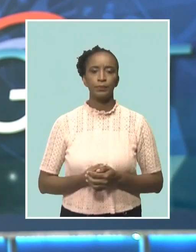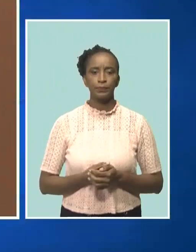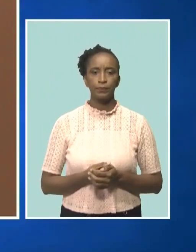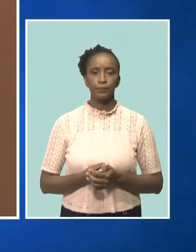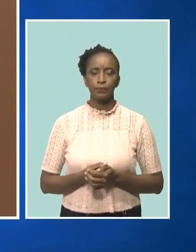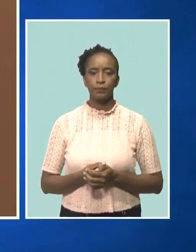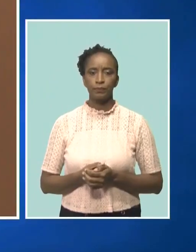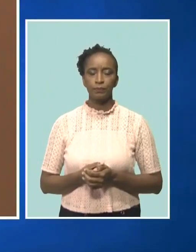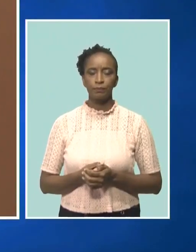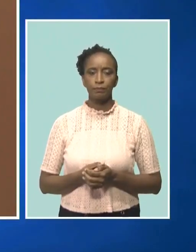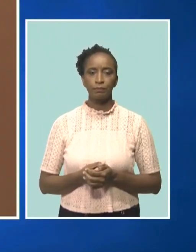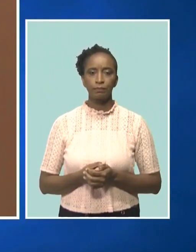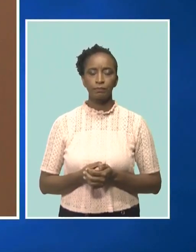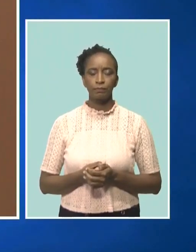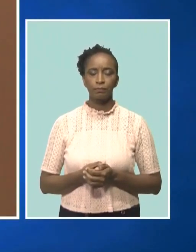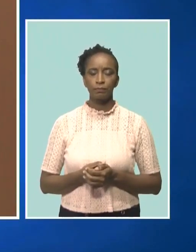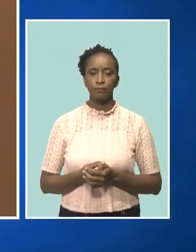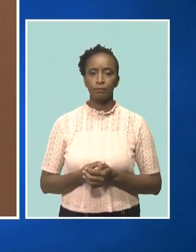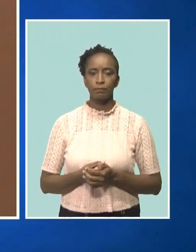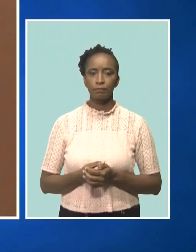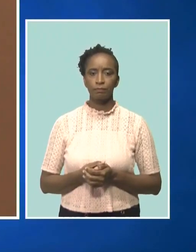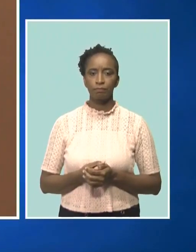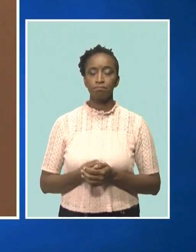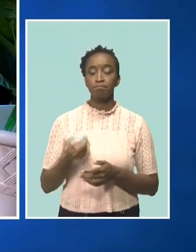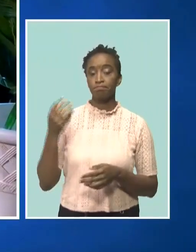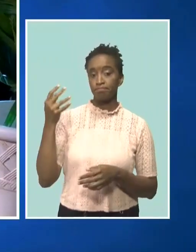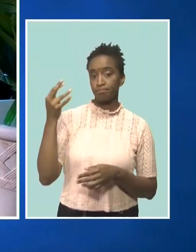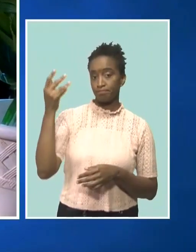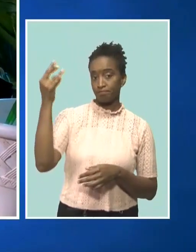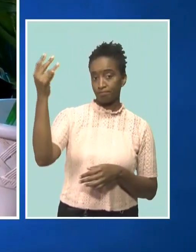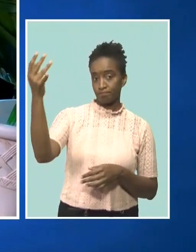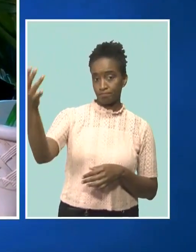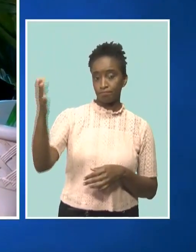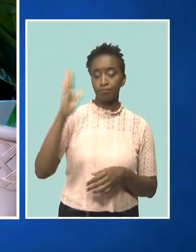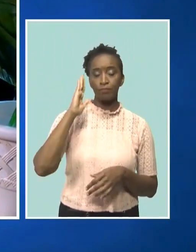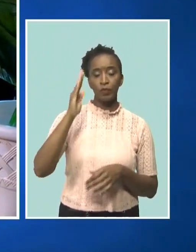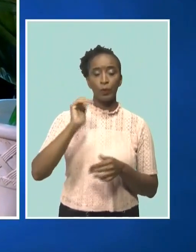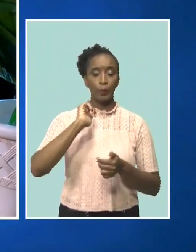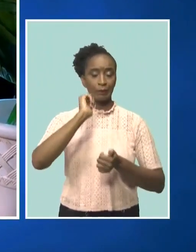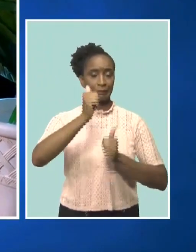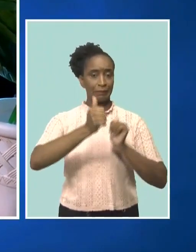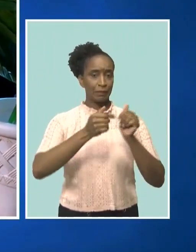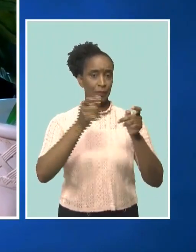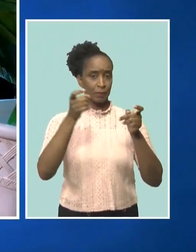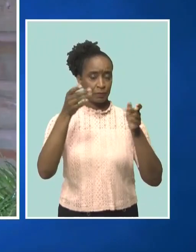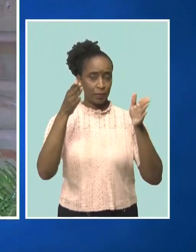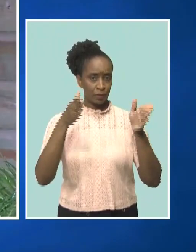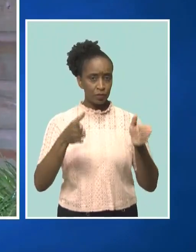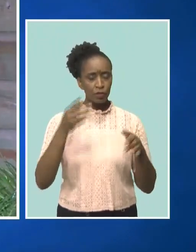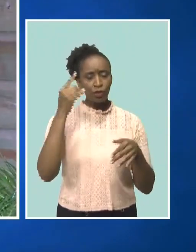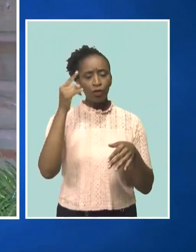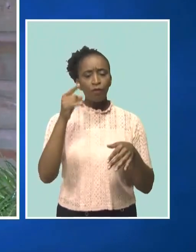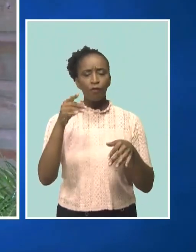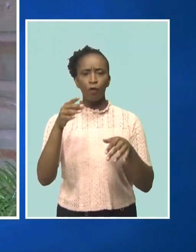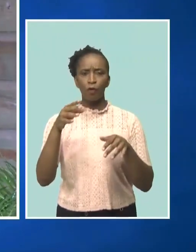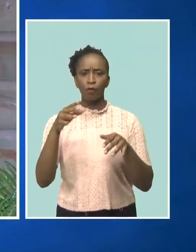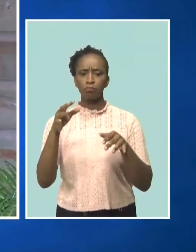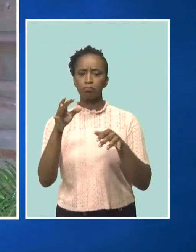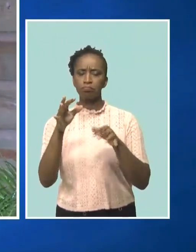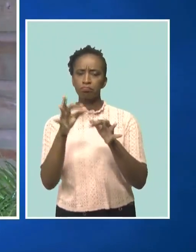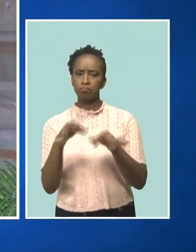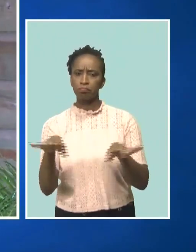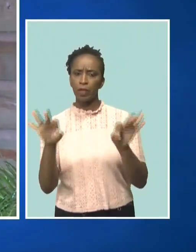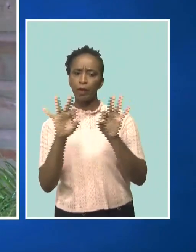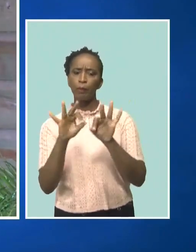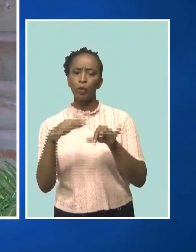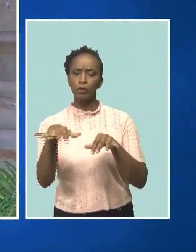Going forward, town managers will be appointed for the island's hubs. This is according to Prime Minister Mia Amor